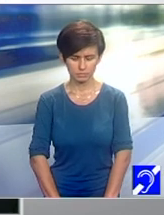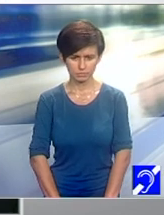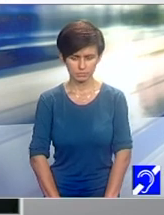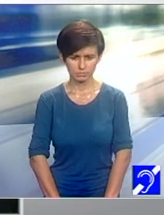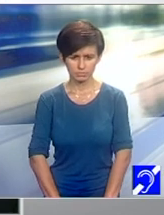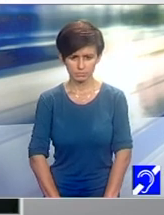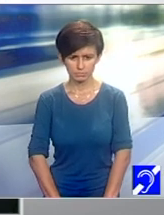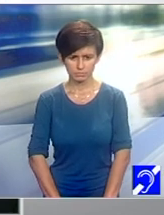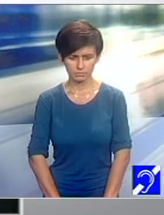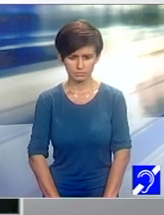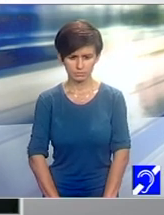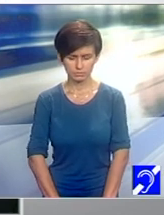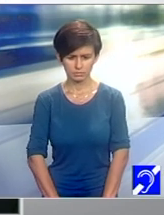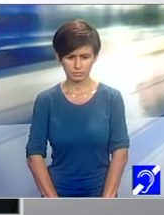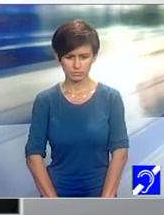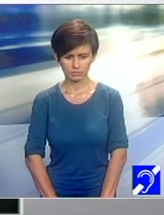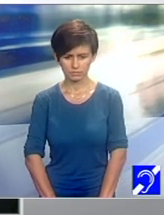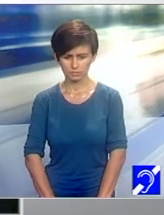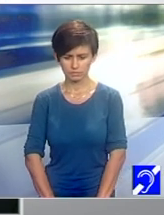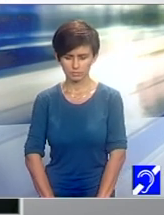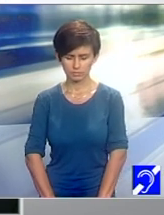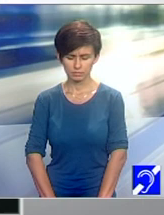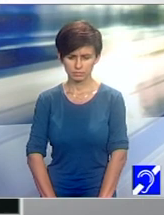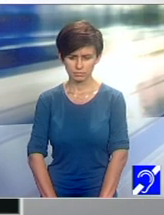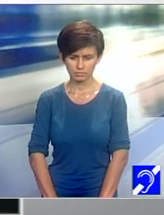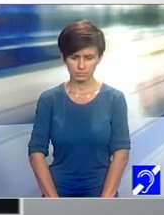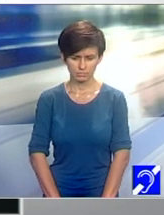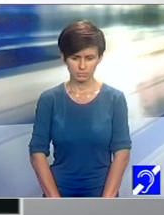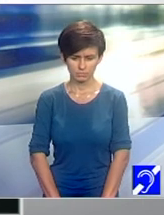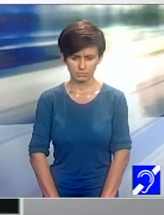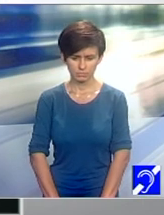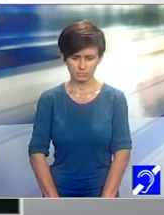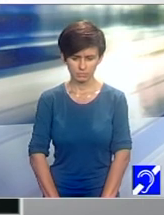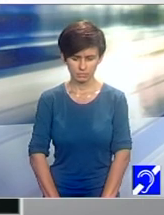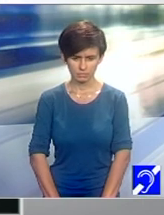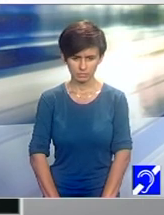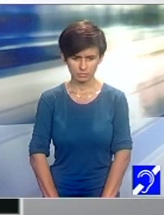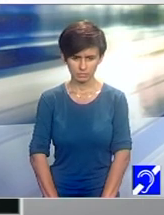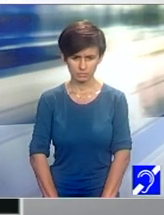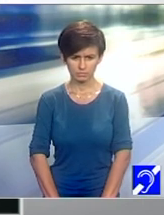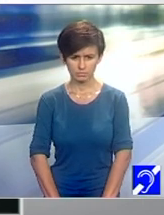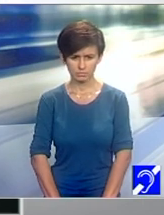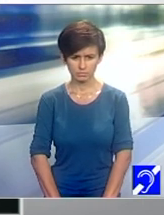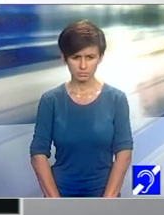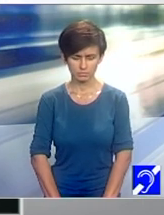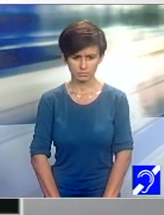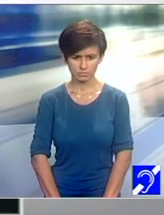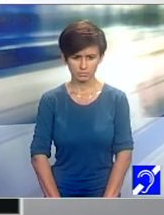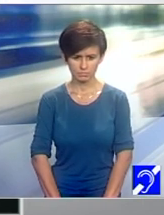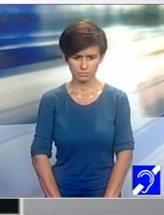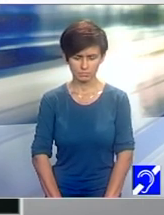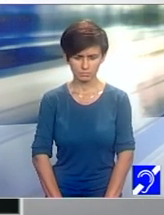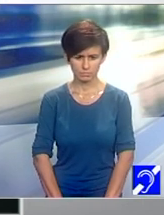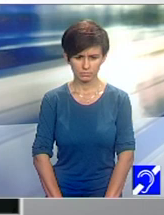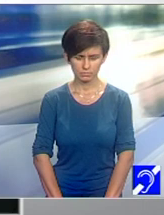see Romanian immigrants and the Israeli culture and in economy. So we wanted to